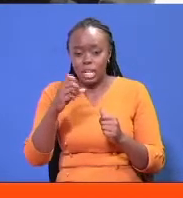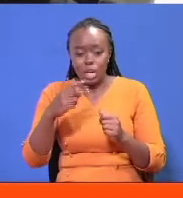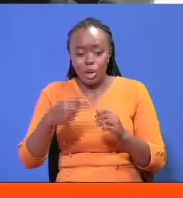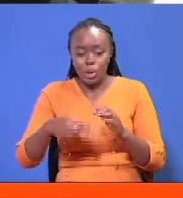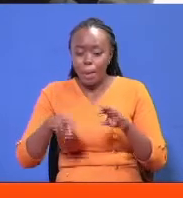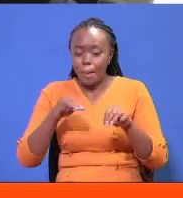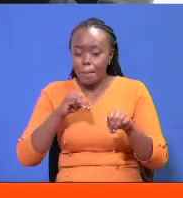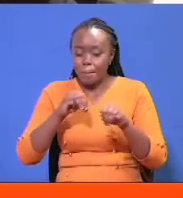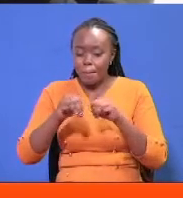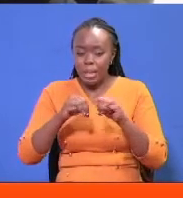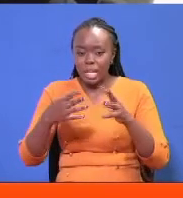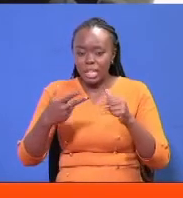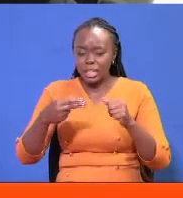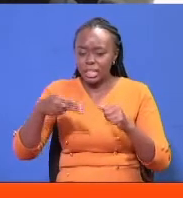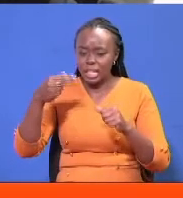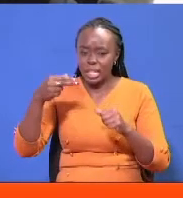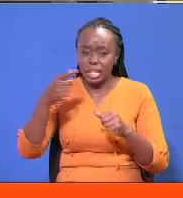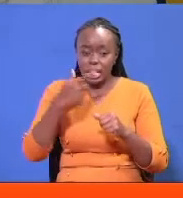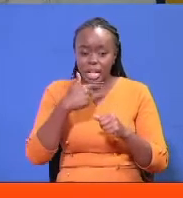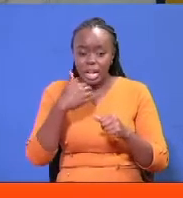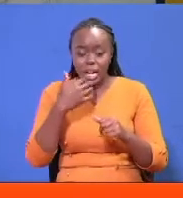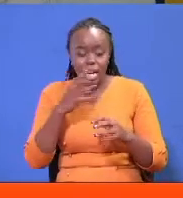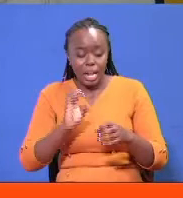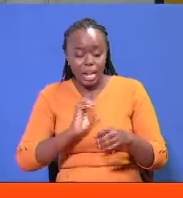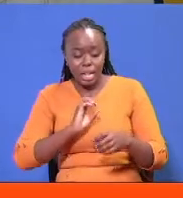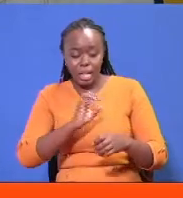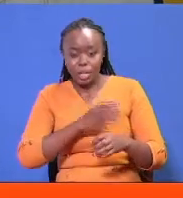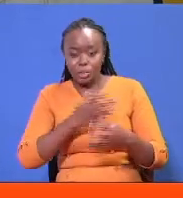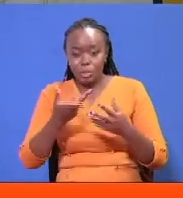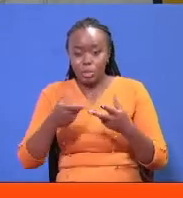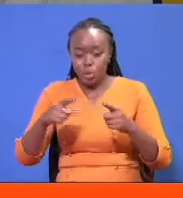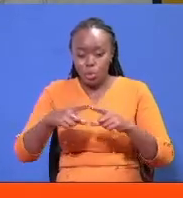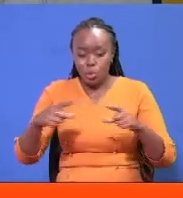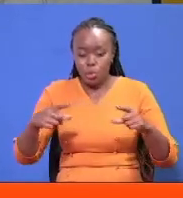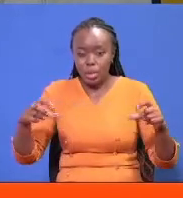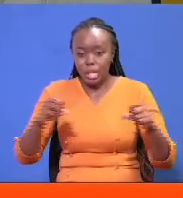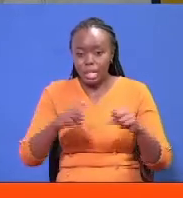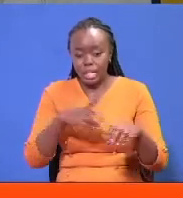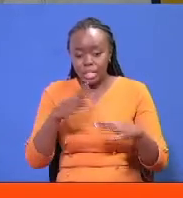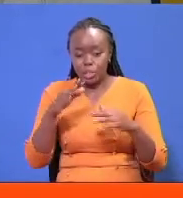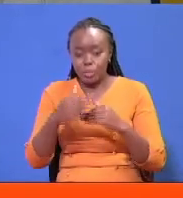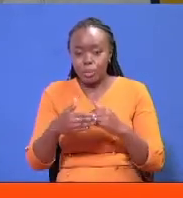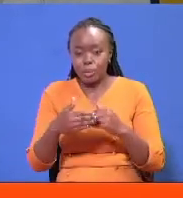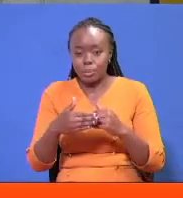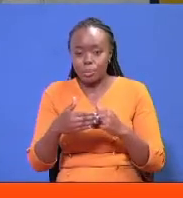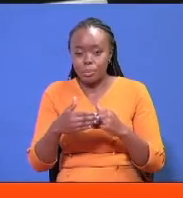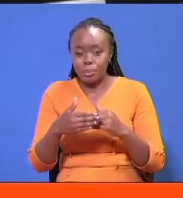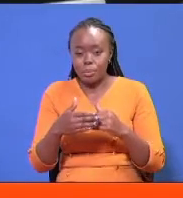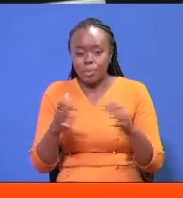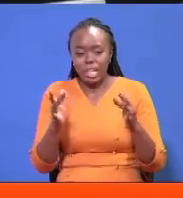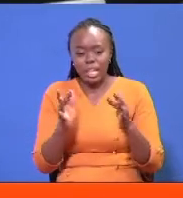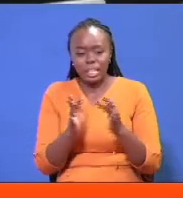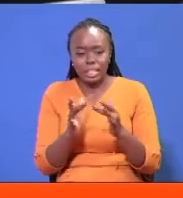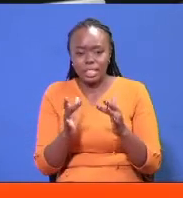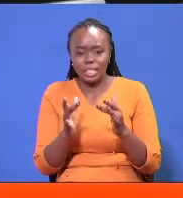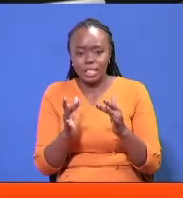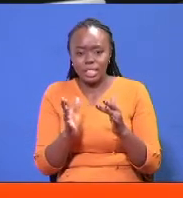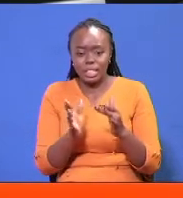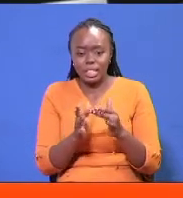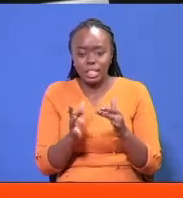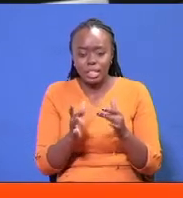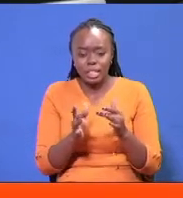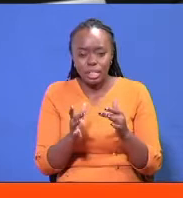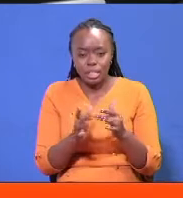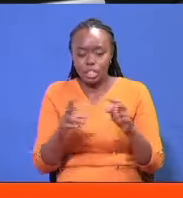Highland Surveyors, a company that does land surveys and digital mapping. Digital mapping using drones